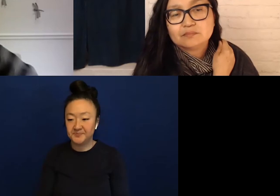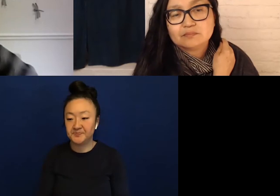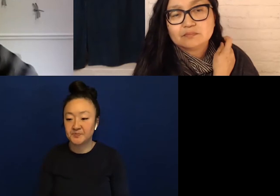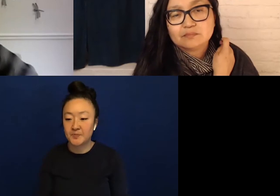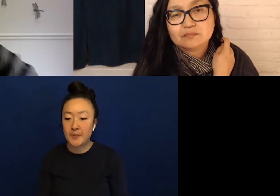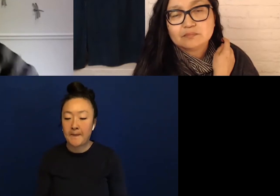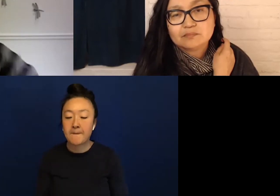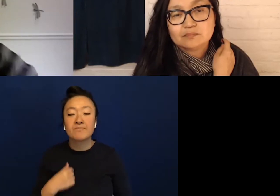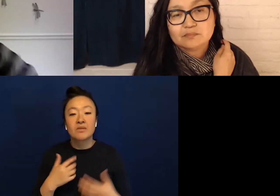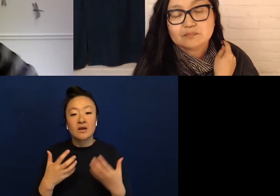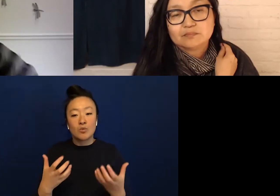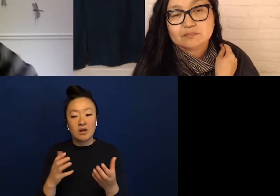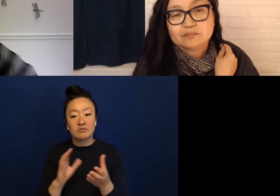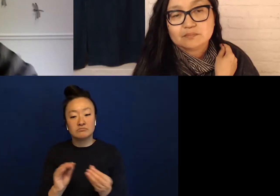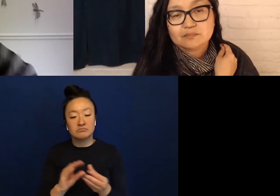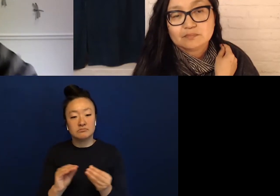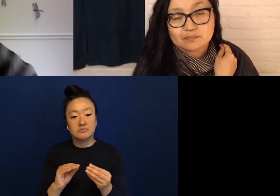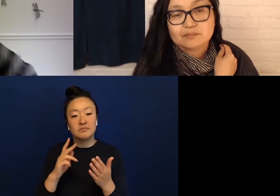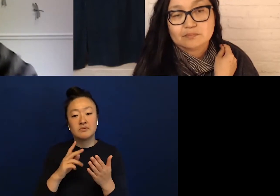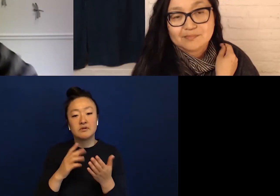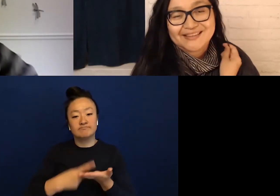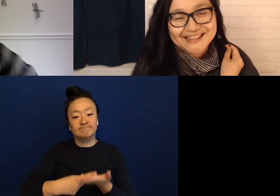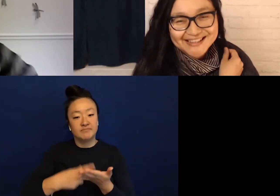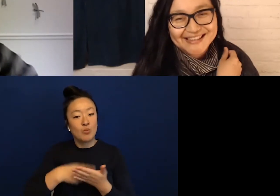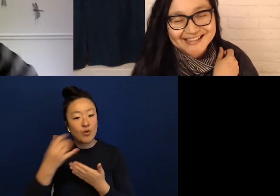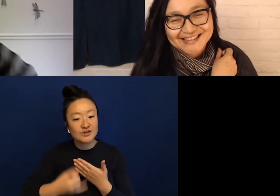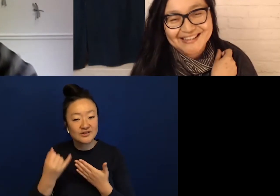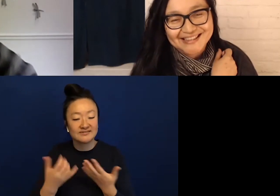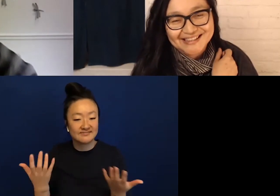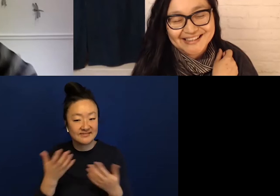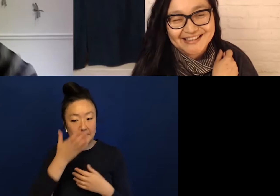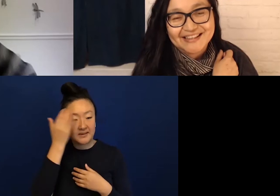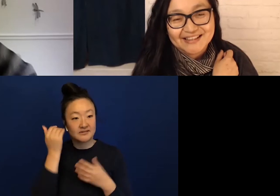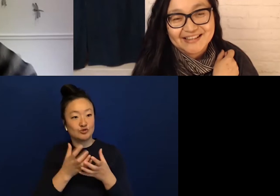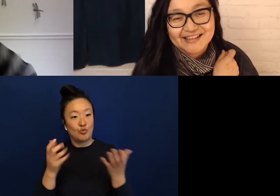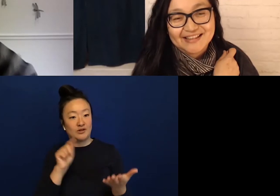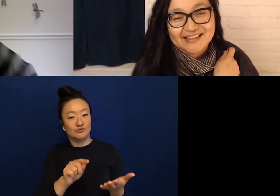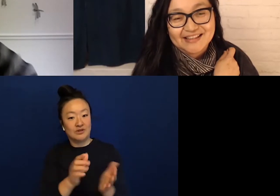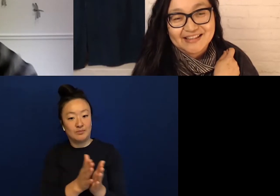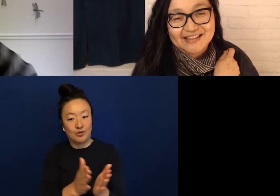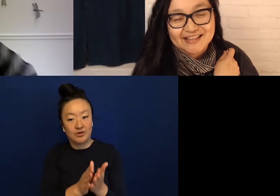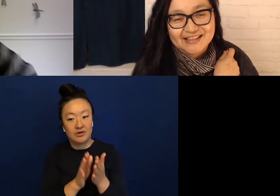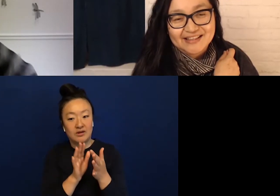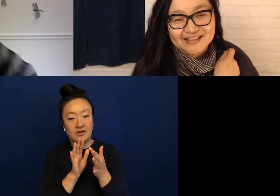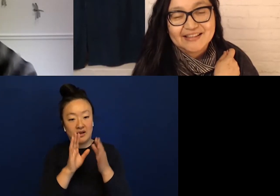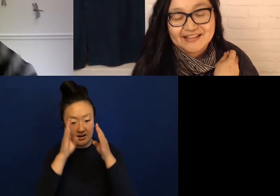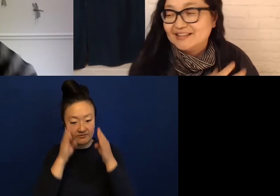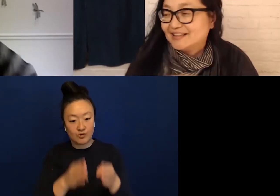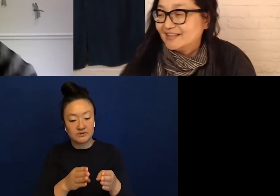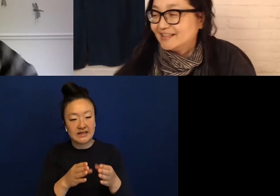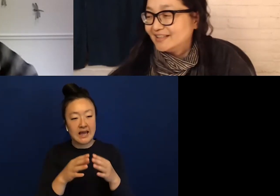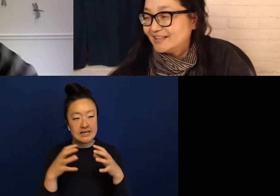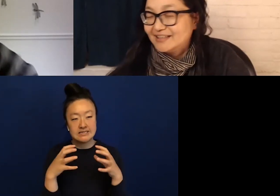So I wanted to talk a little bit about projects, and you know, because so much of the book is this tension with, I